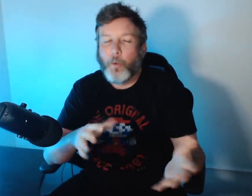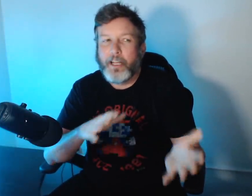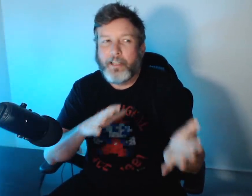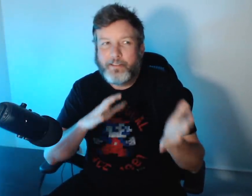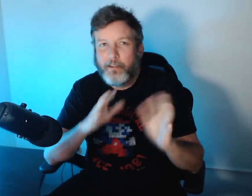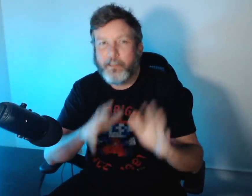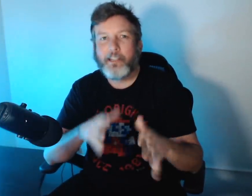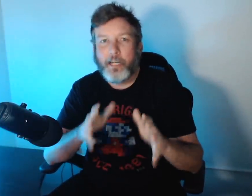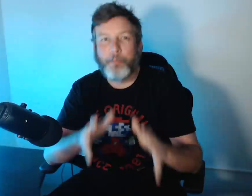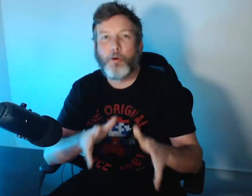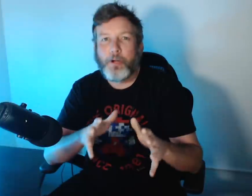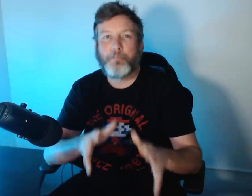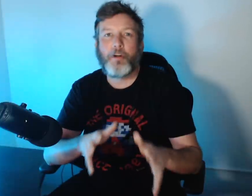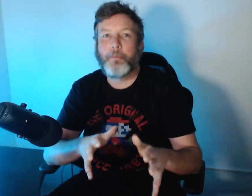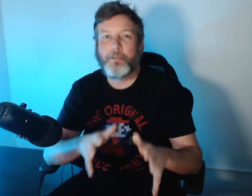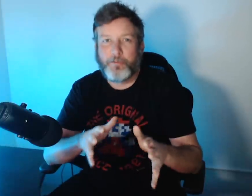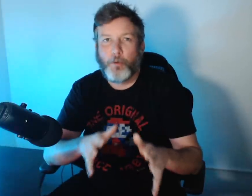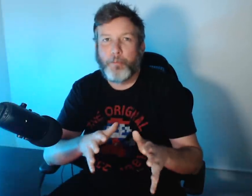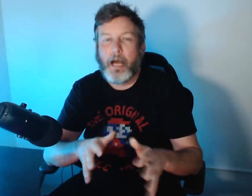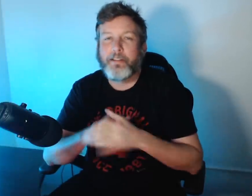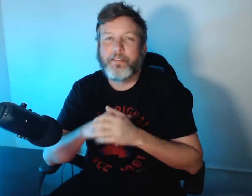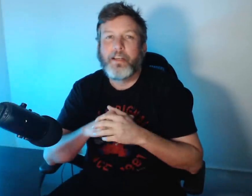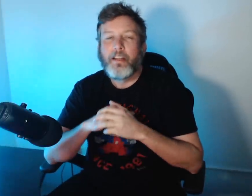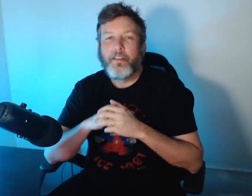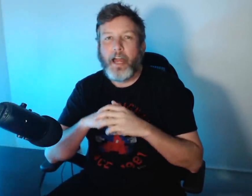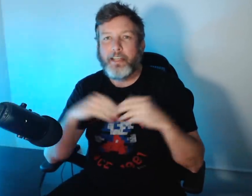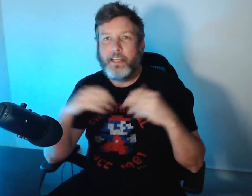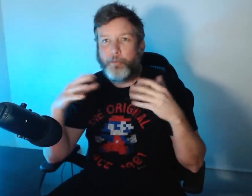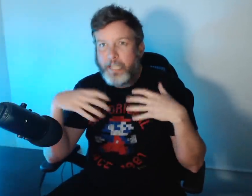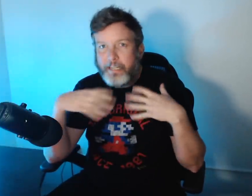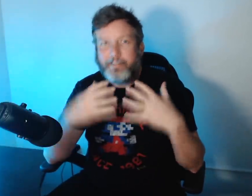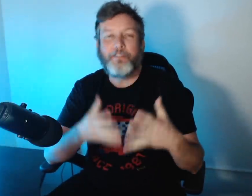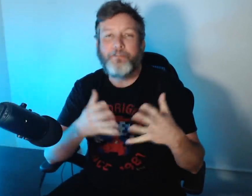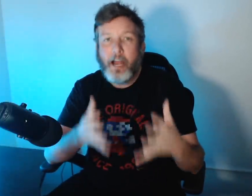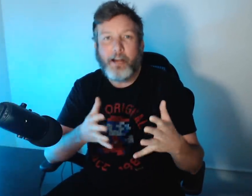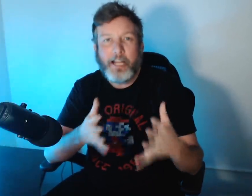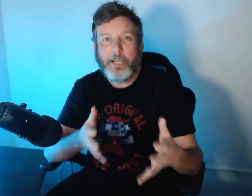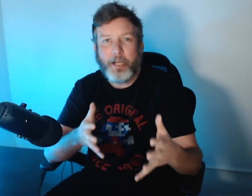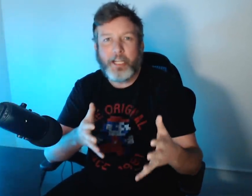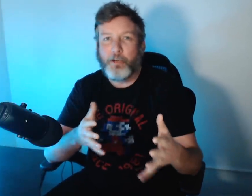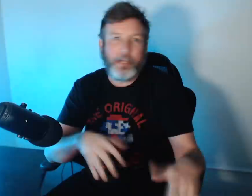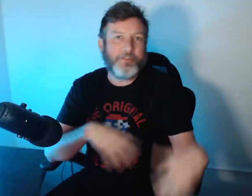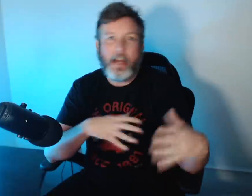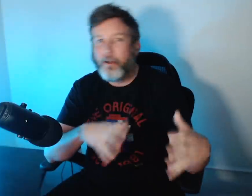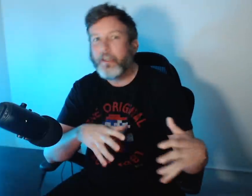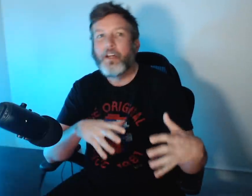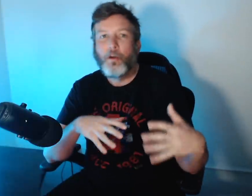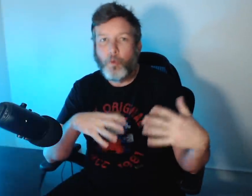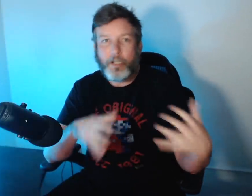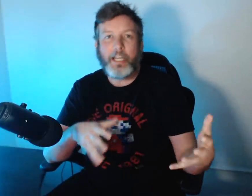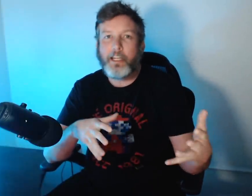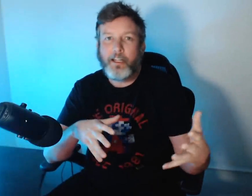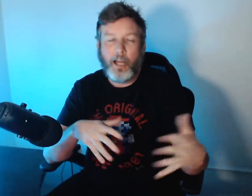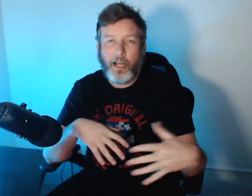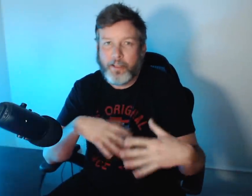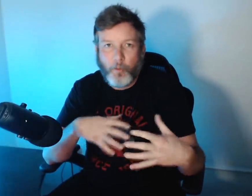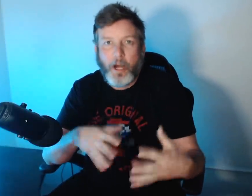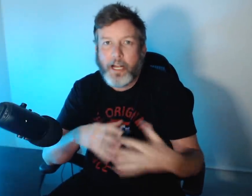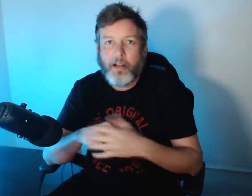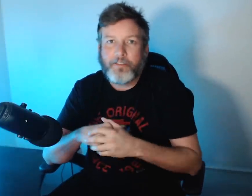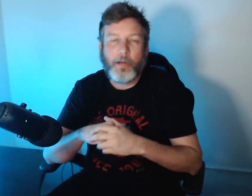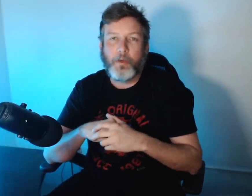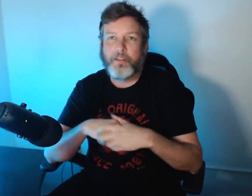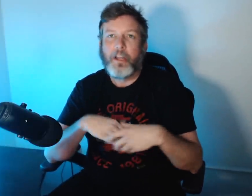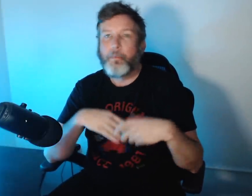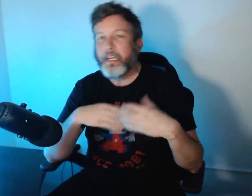to what is clearly a broken promise of Joe Biden's, that he would instantly fire anybody who he found working in